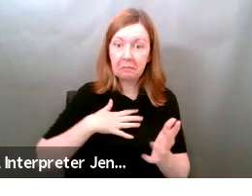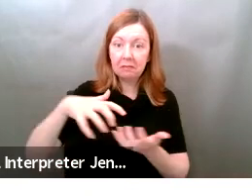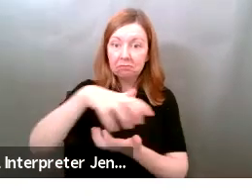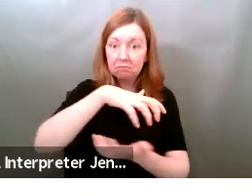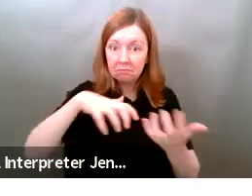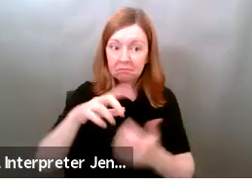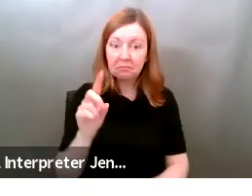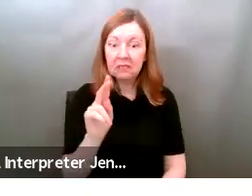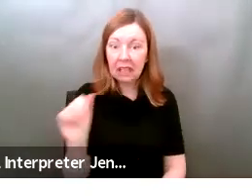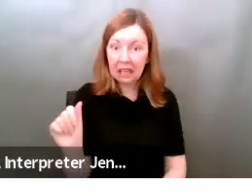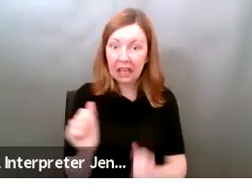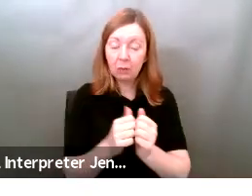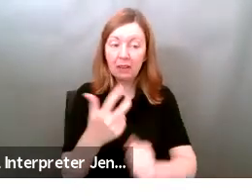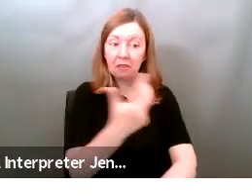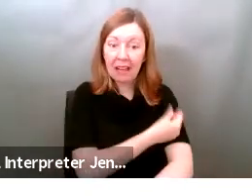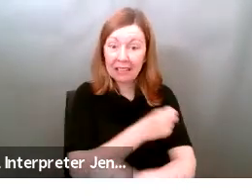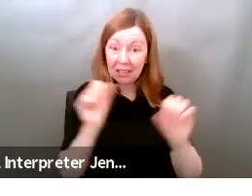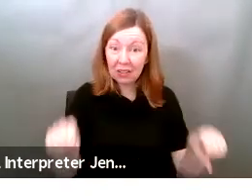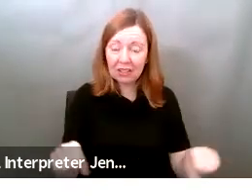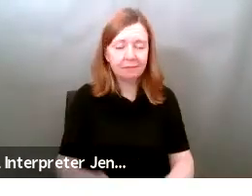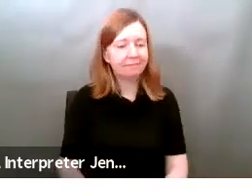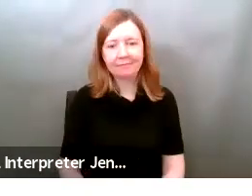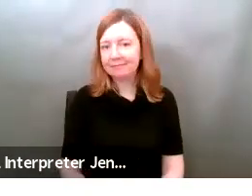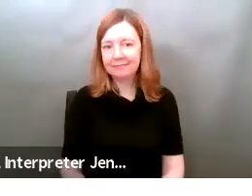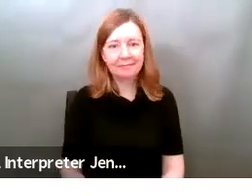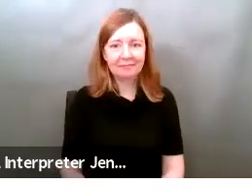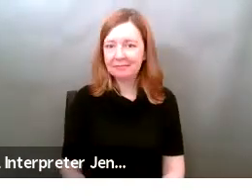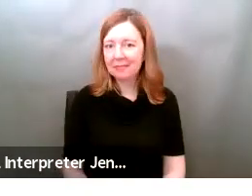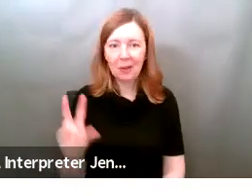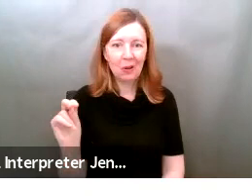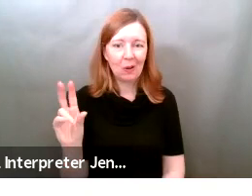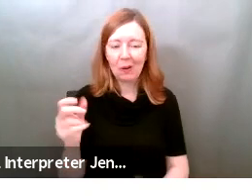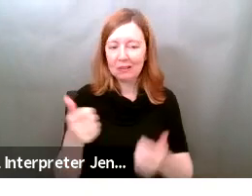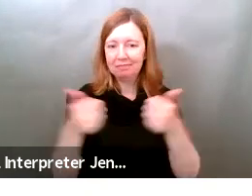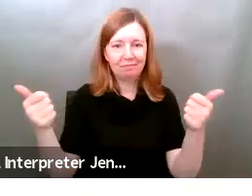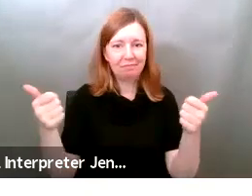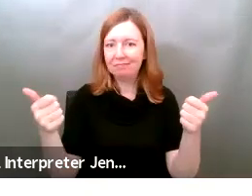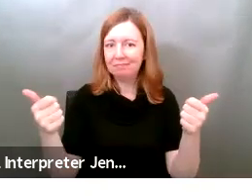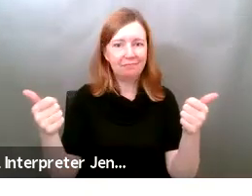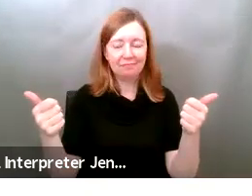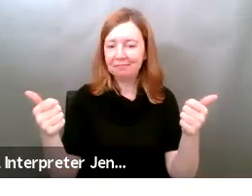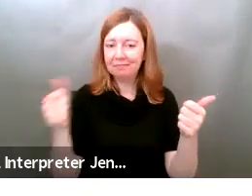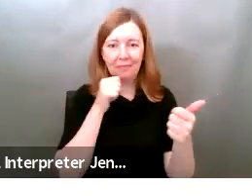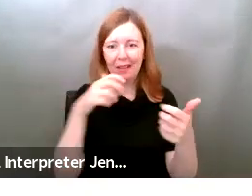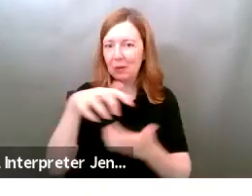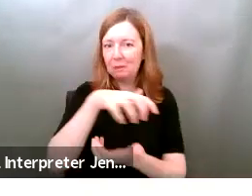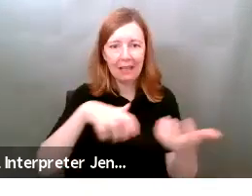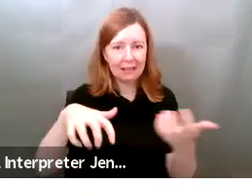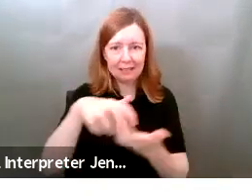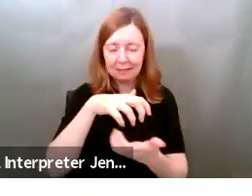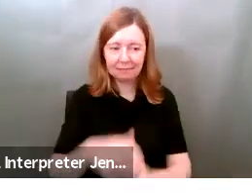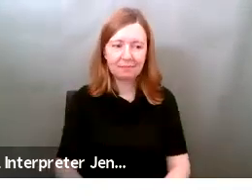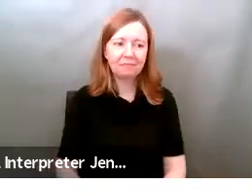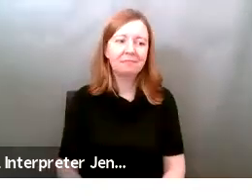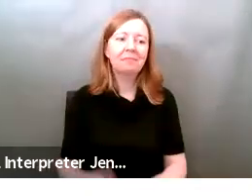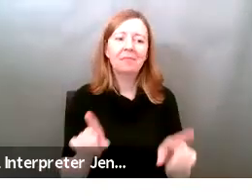viral vaccine? And the answer is no. These two places stay far, far away. The other thing that people